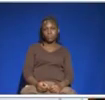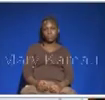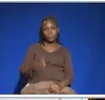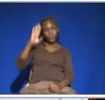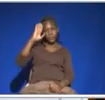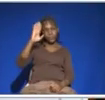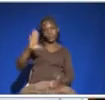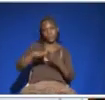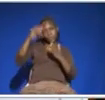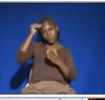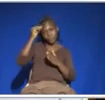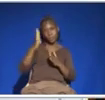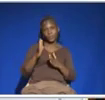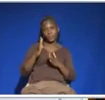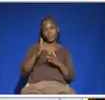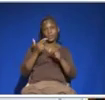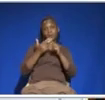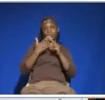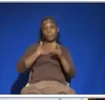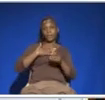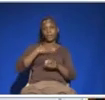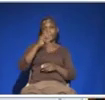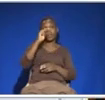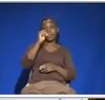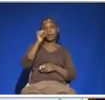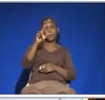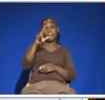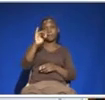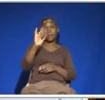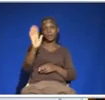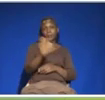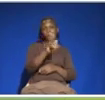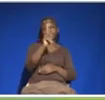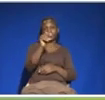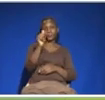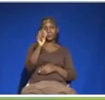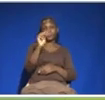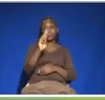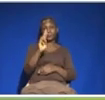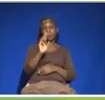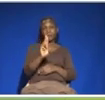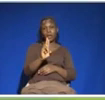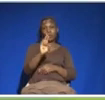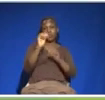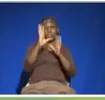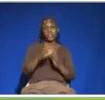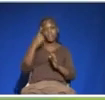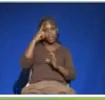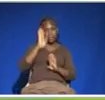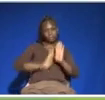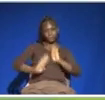Hello student, I'm Mary Kamau, teaching biology form 3, lesson